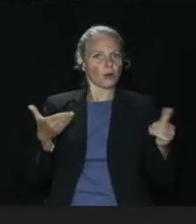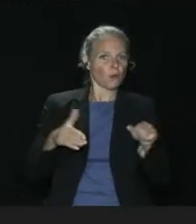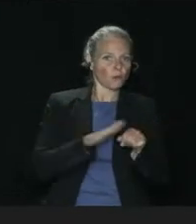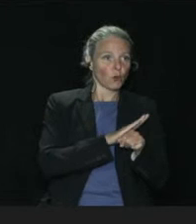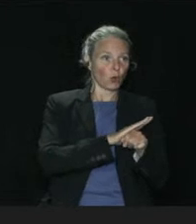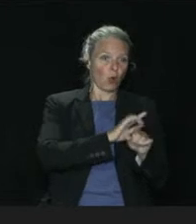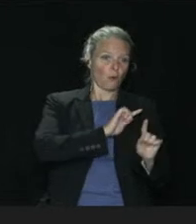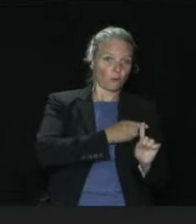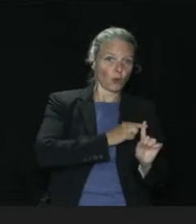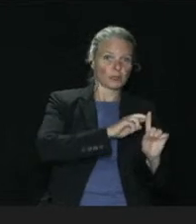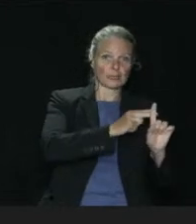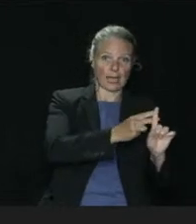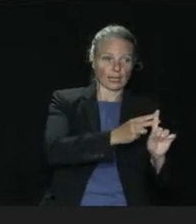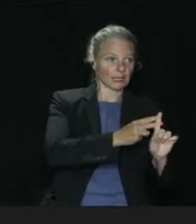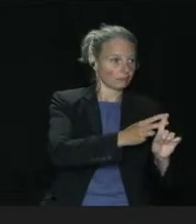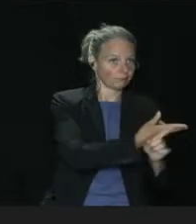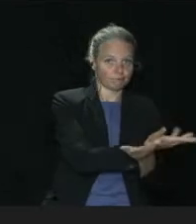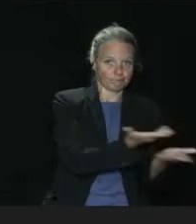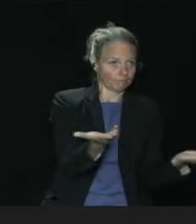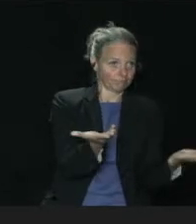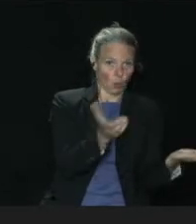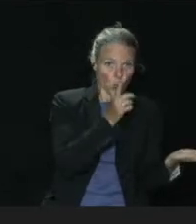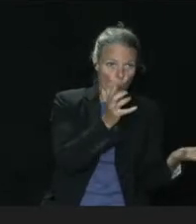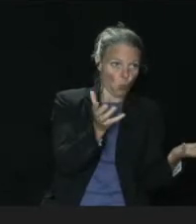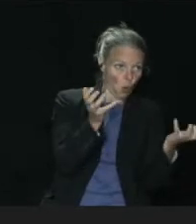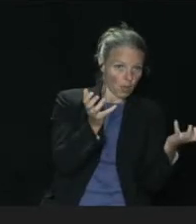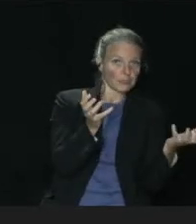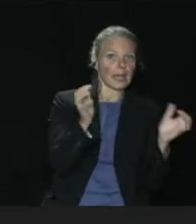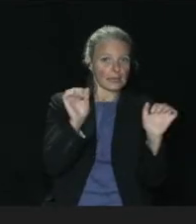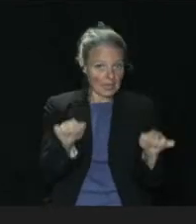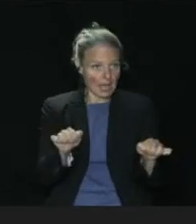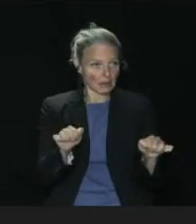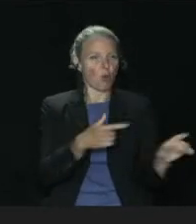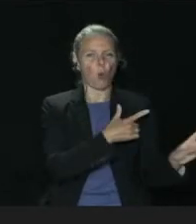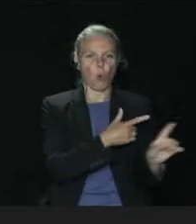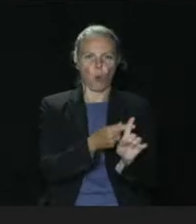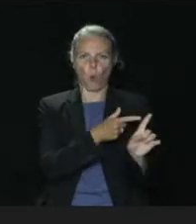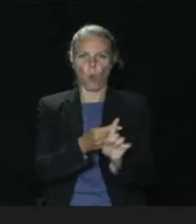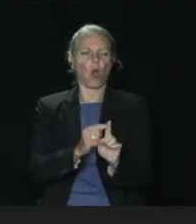all Canadians who are eligible here in Canada.